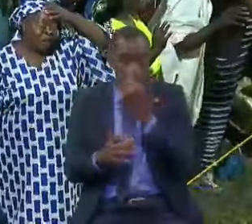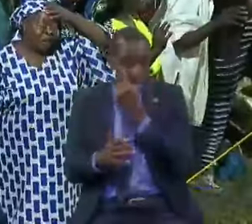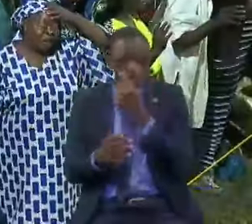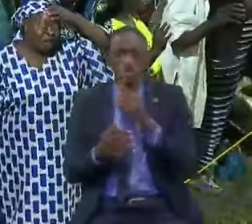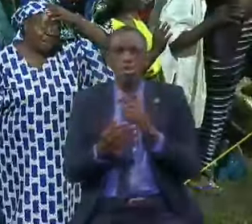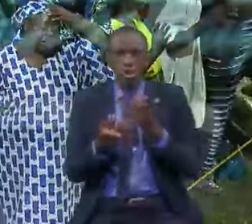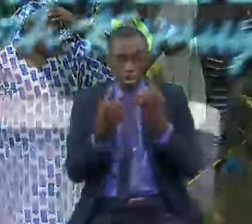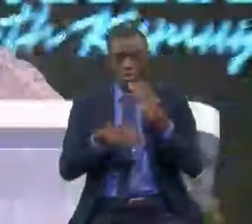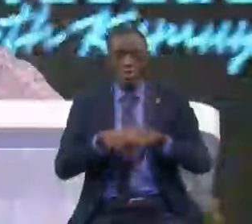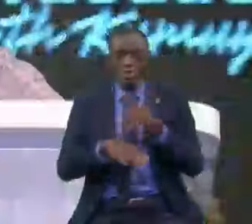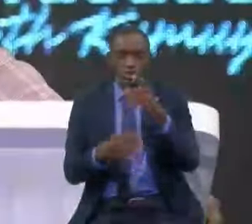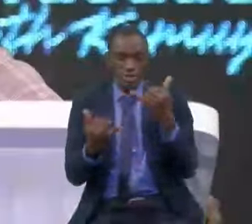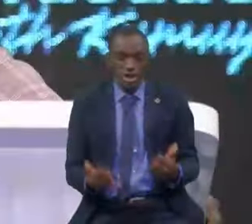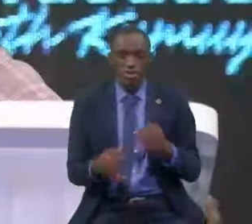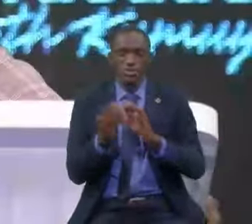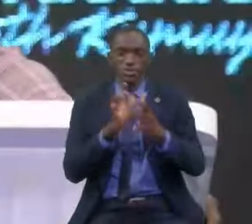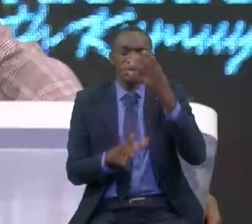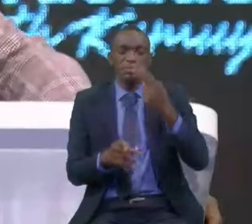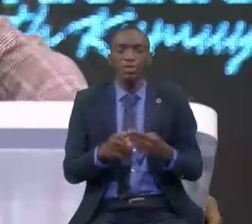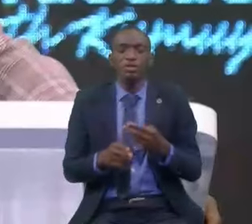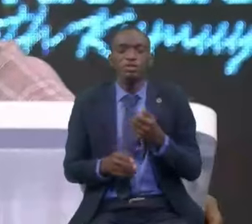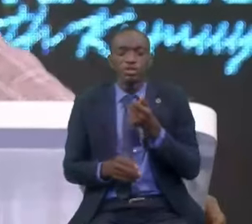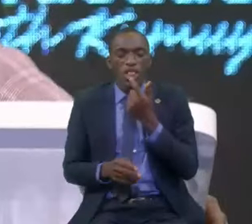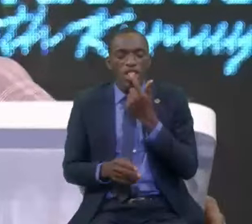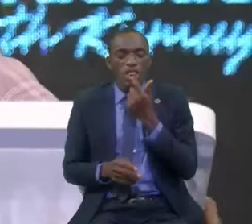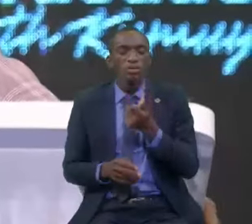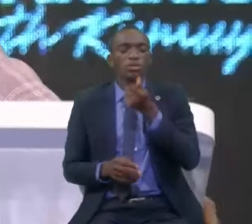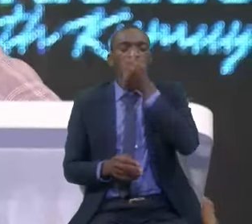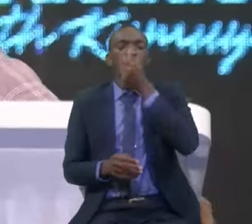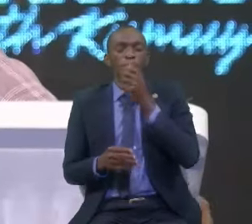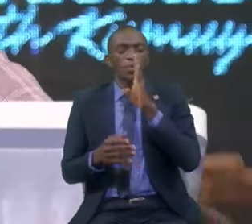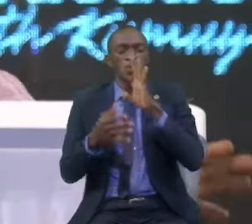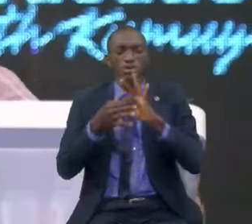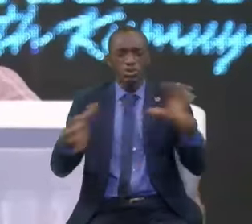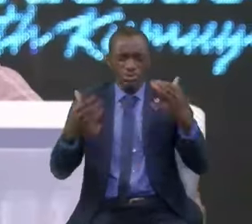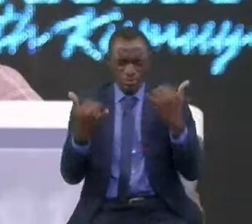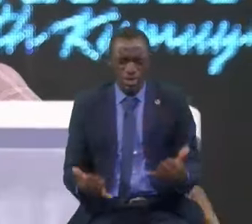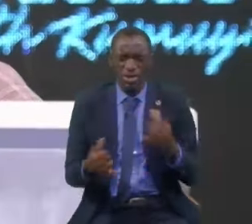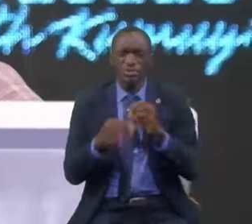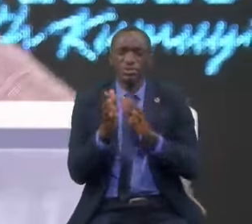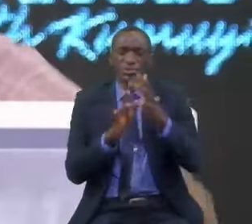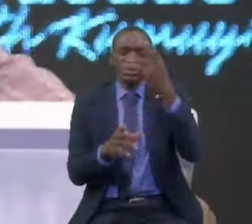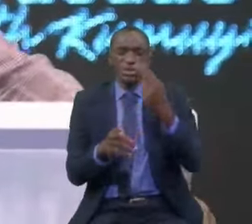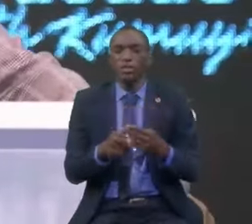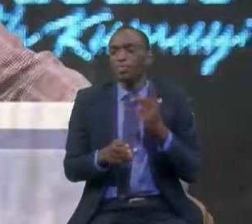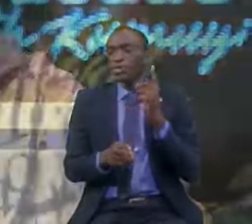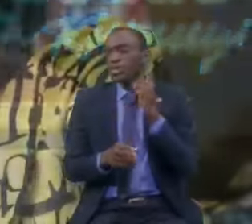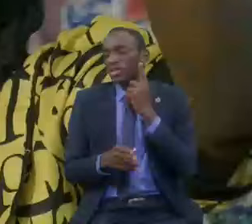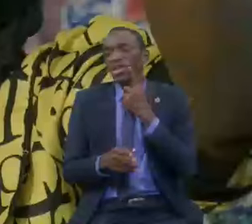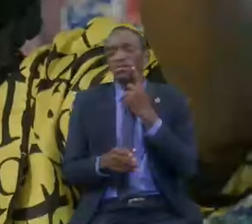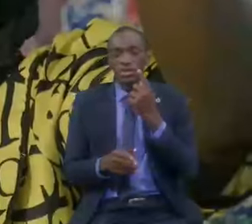name dumb tongues be loose right now death ears be